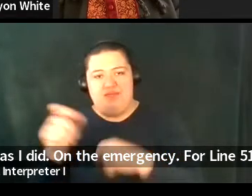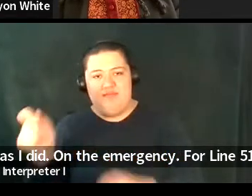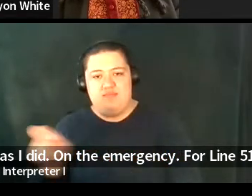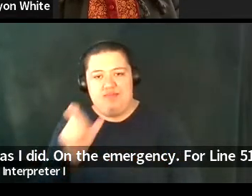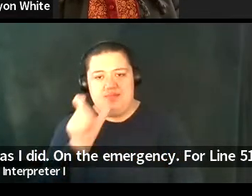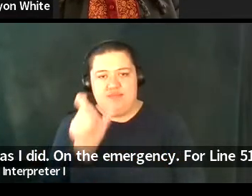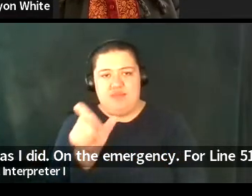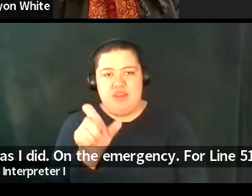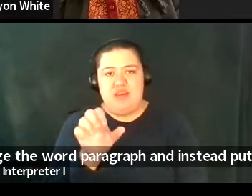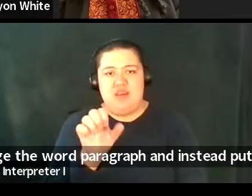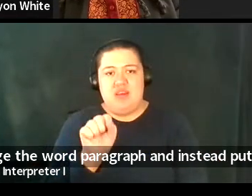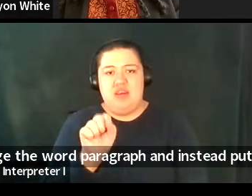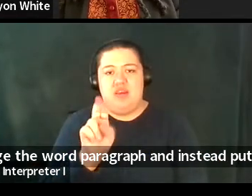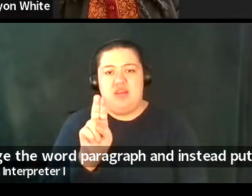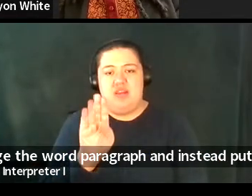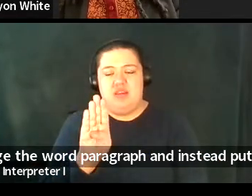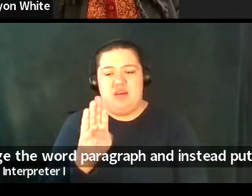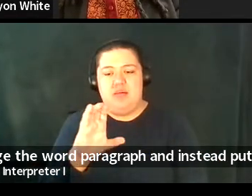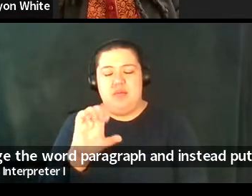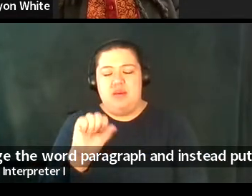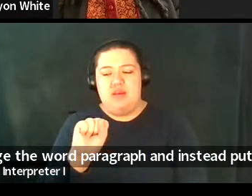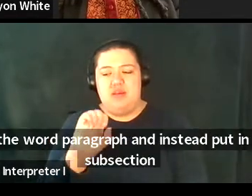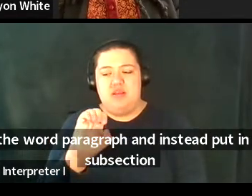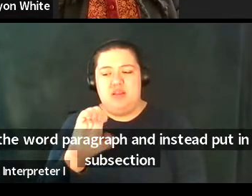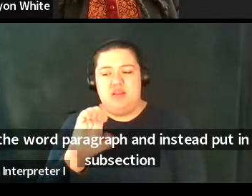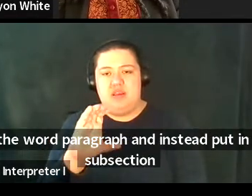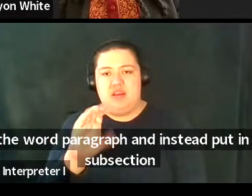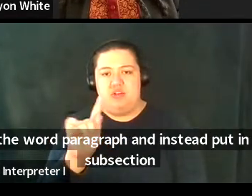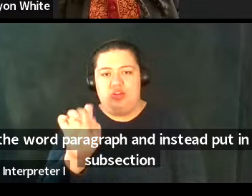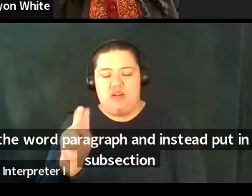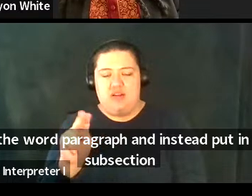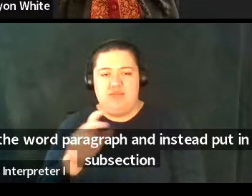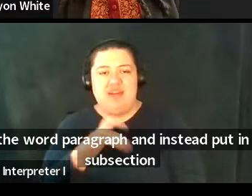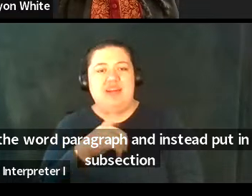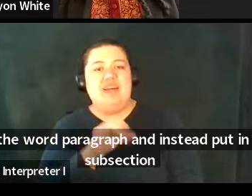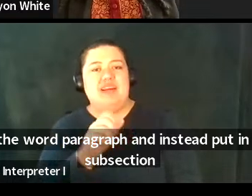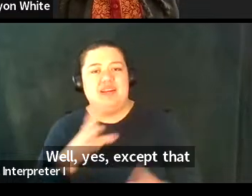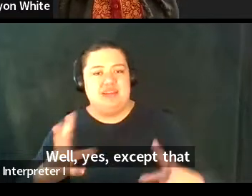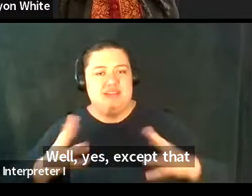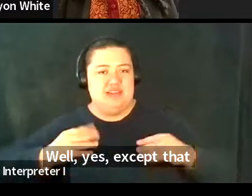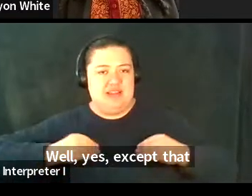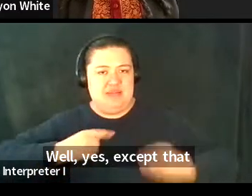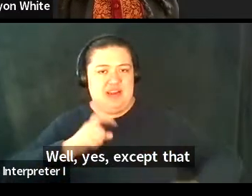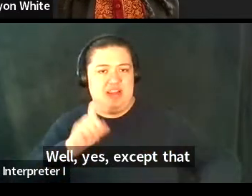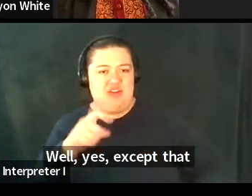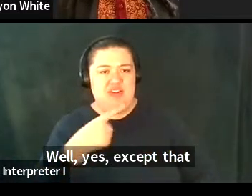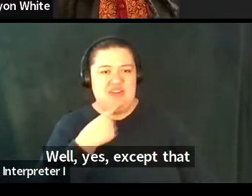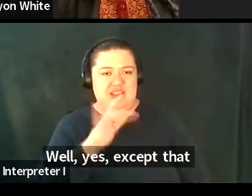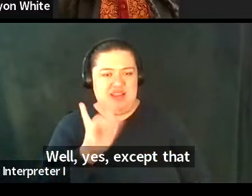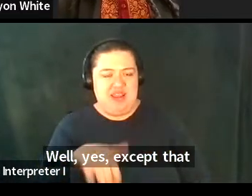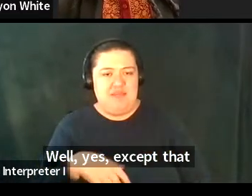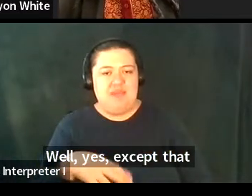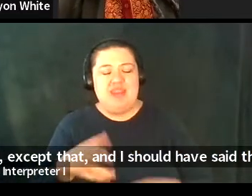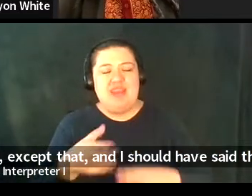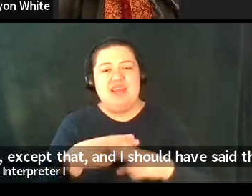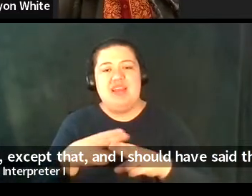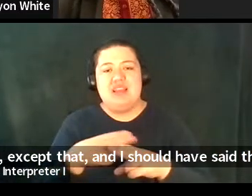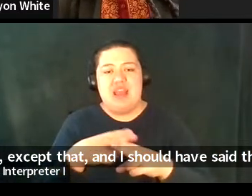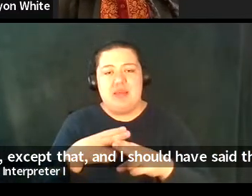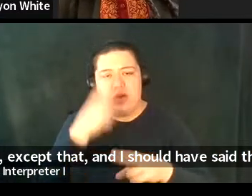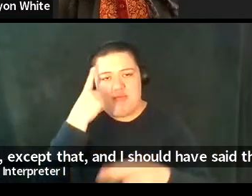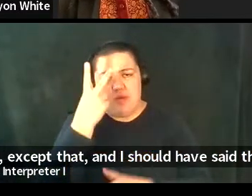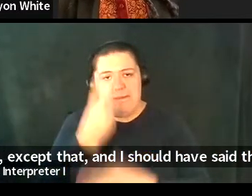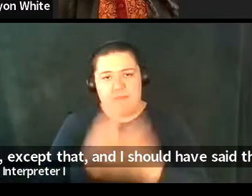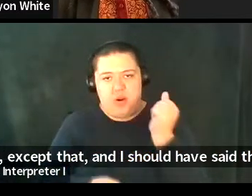place subsection. Well, yes, except that, and I should have said this, the temporary for